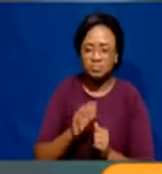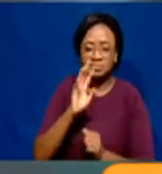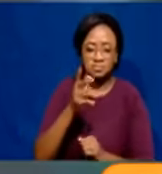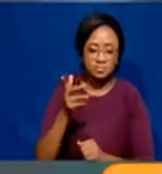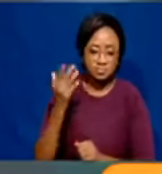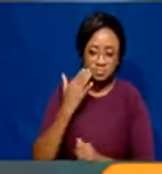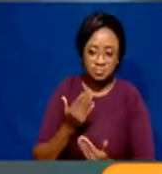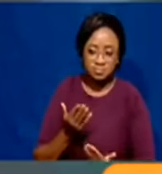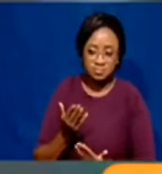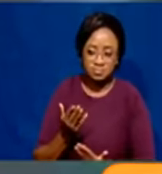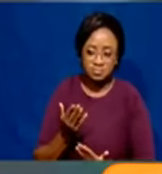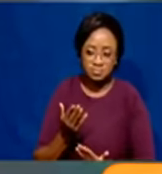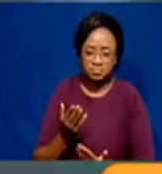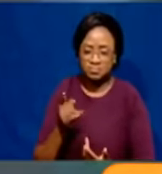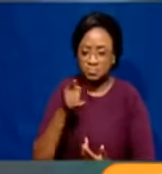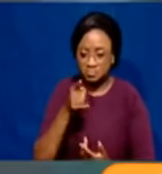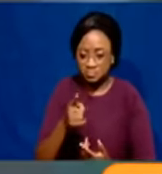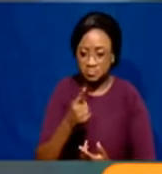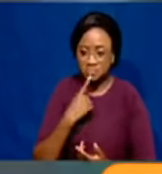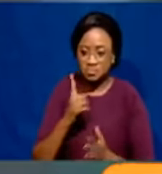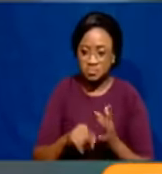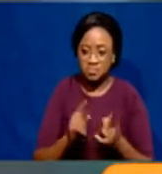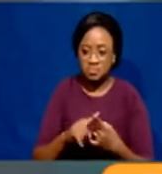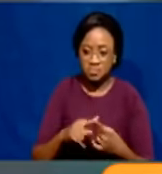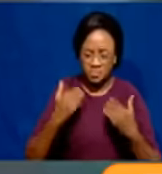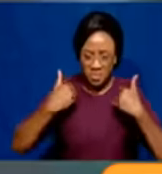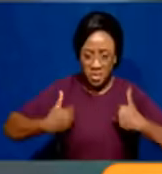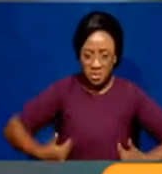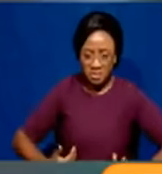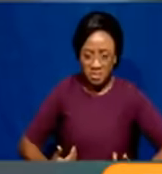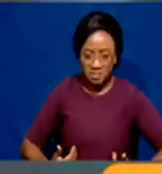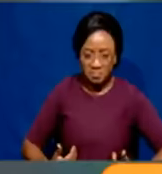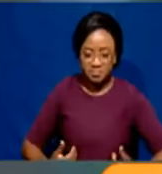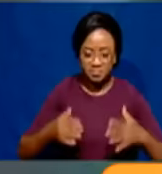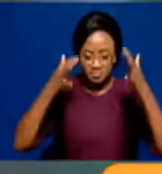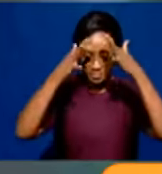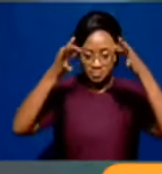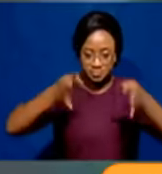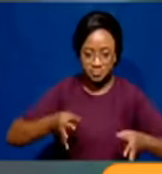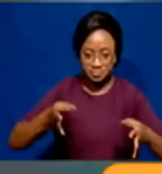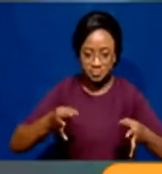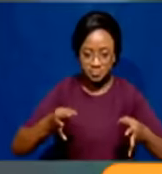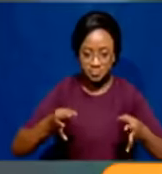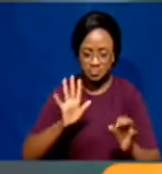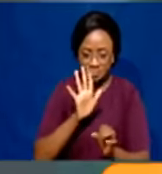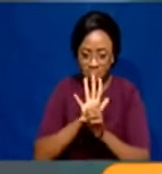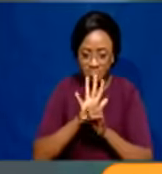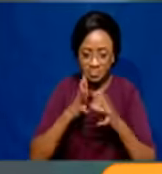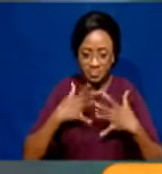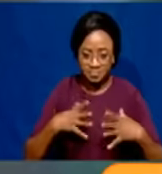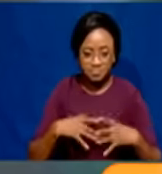excerpts. She said, and I quote, "I adopted a clemency decision which has left many